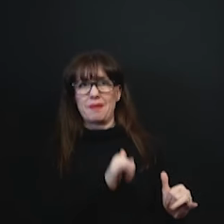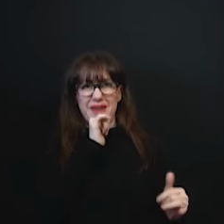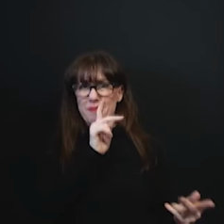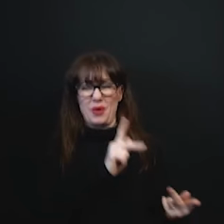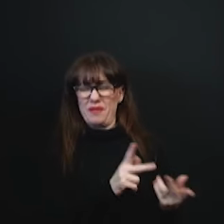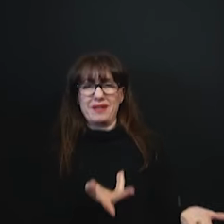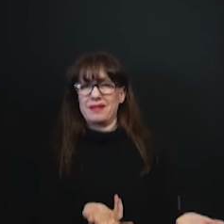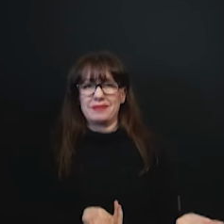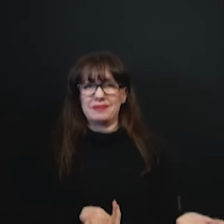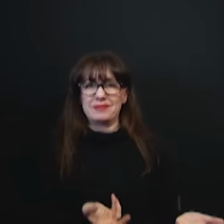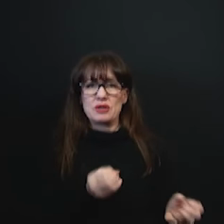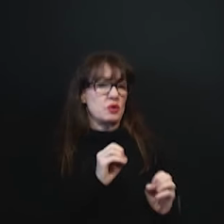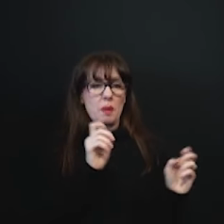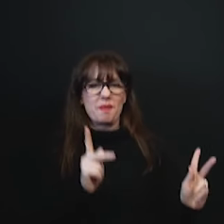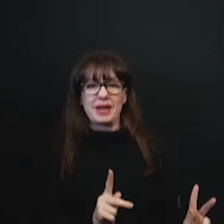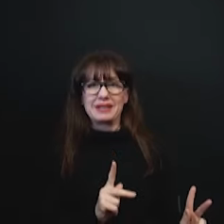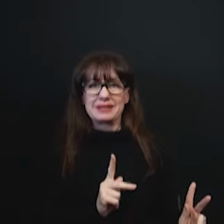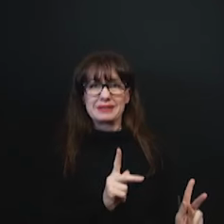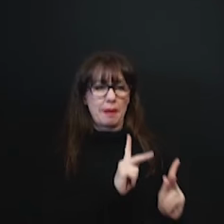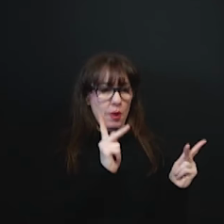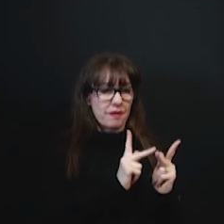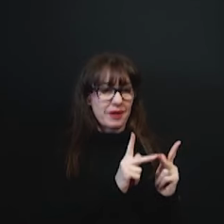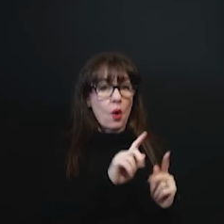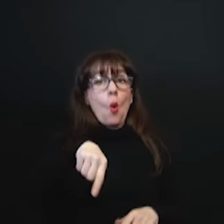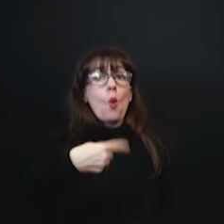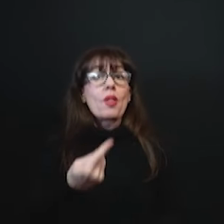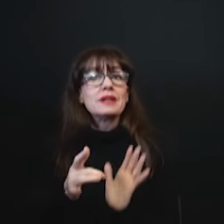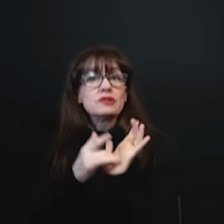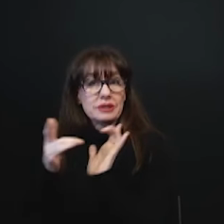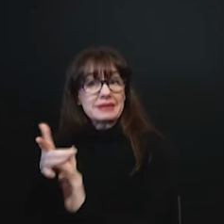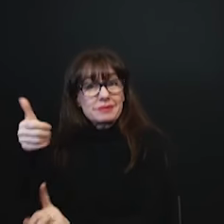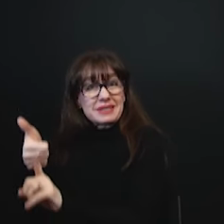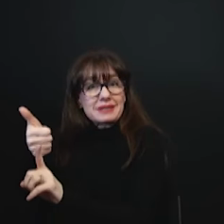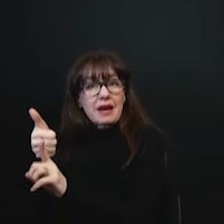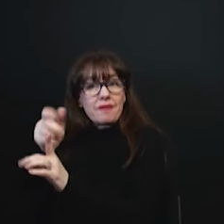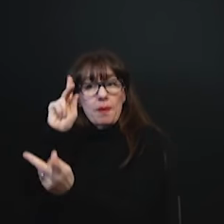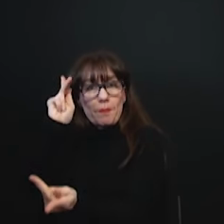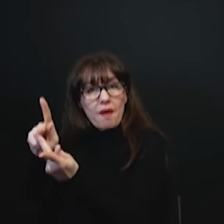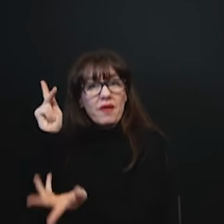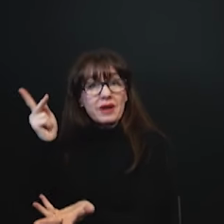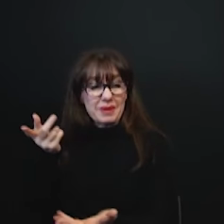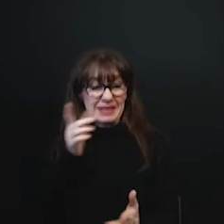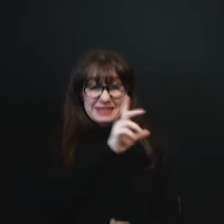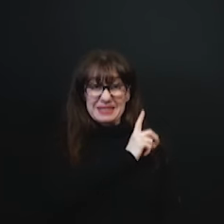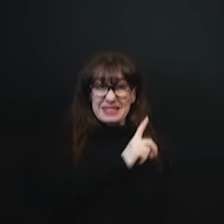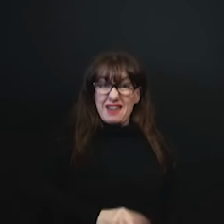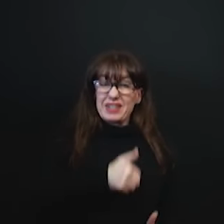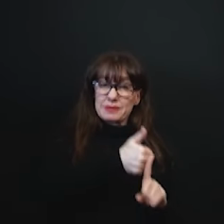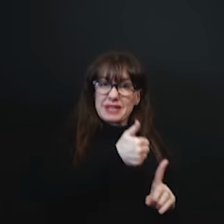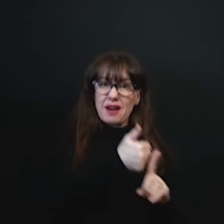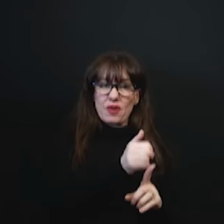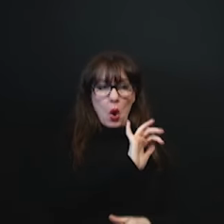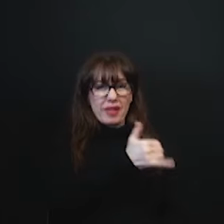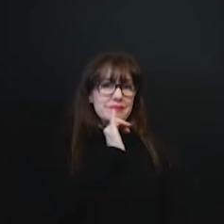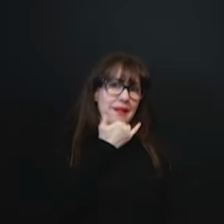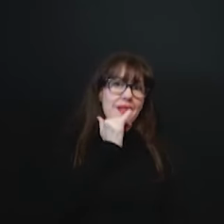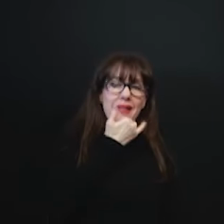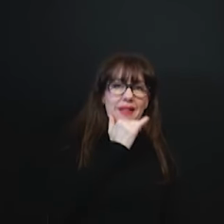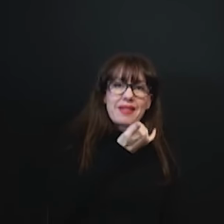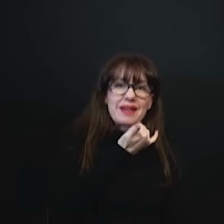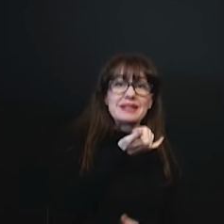None ever has been, save Jesus Christ. But David was, even in his multiple imperfections, a